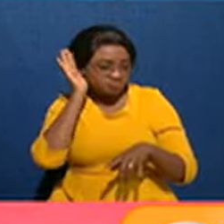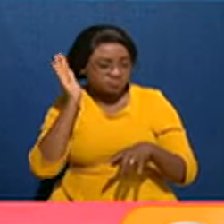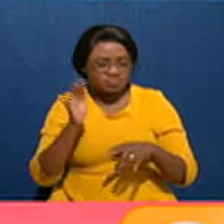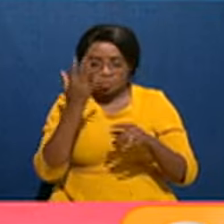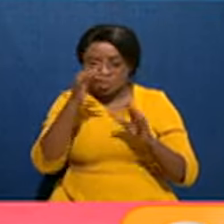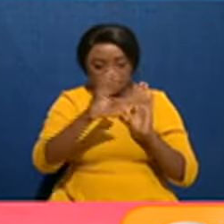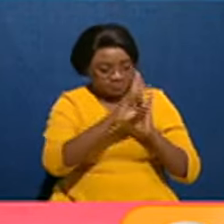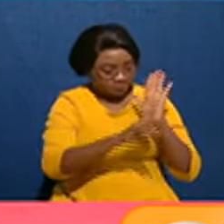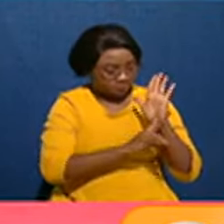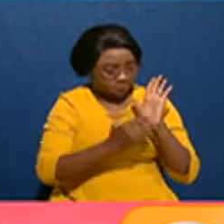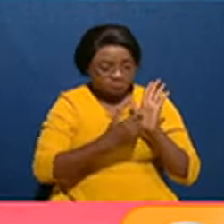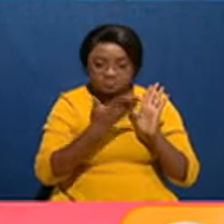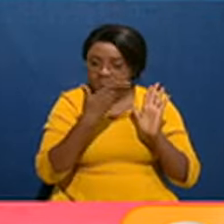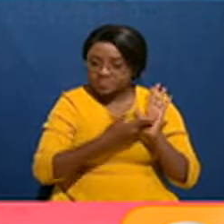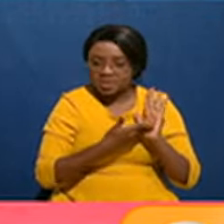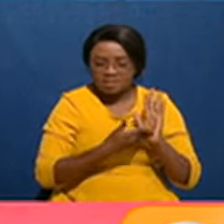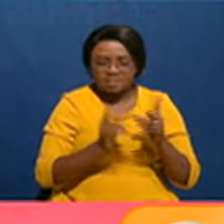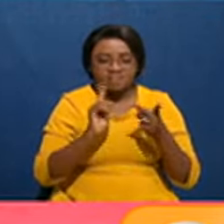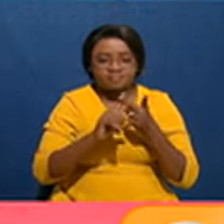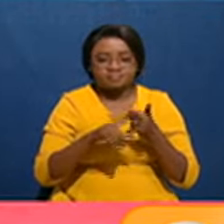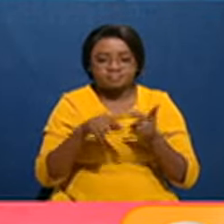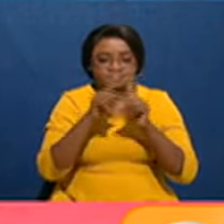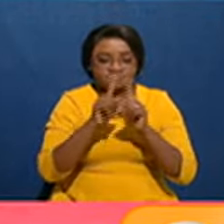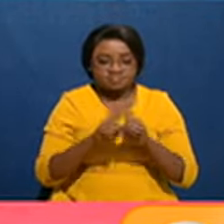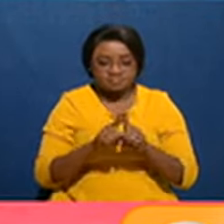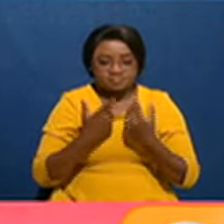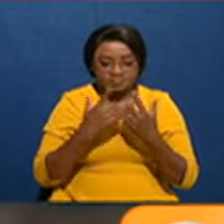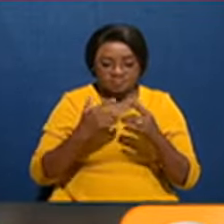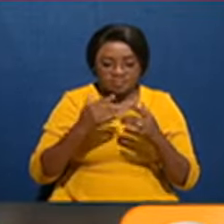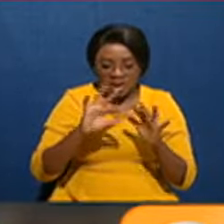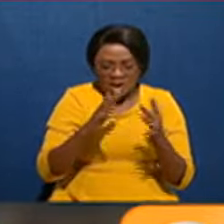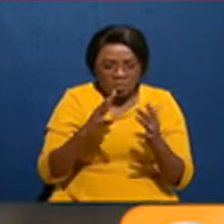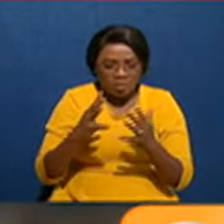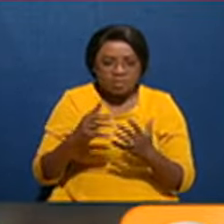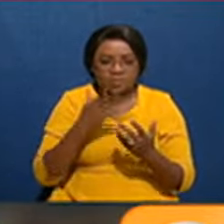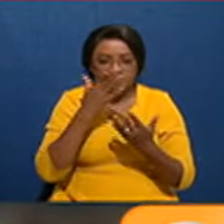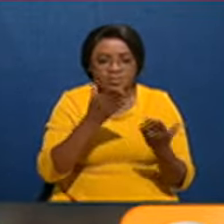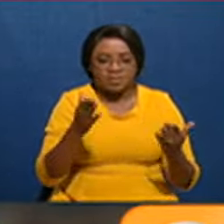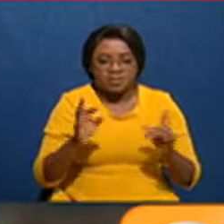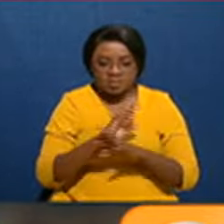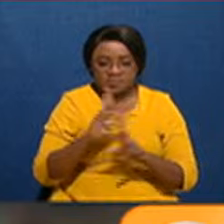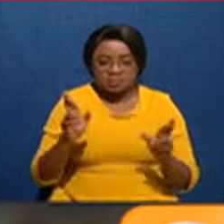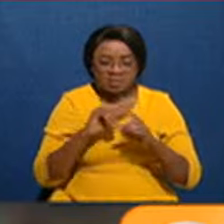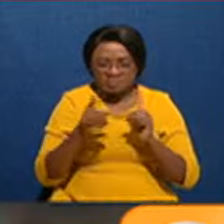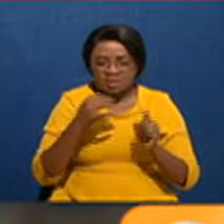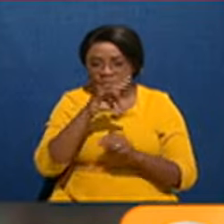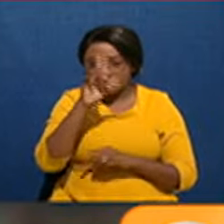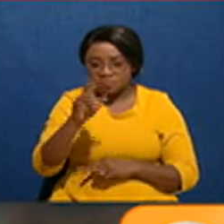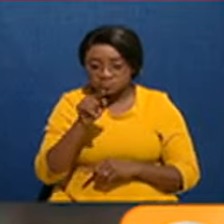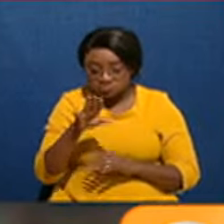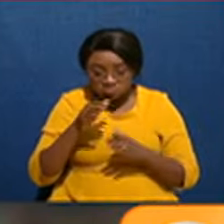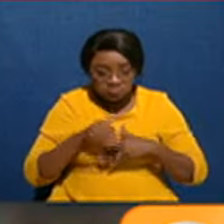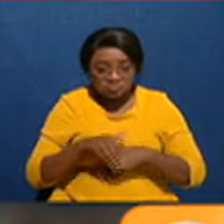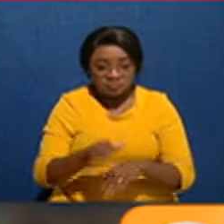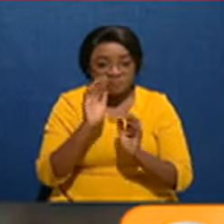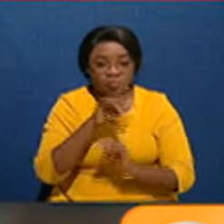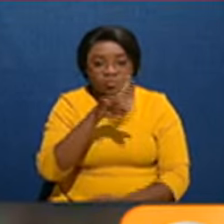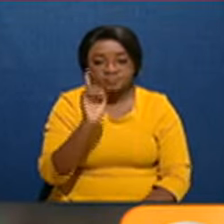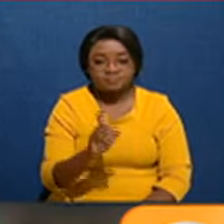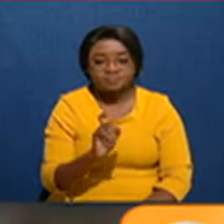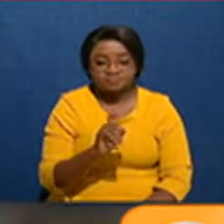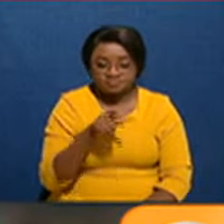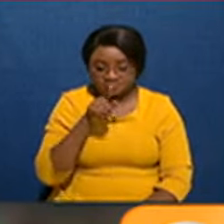The rules are there, the regulations are there, the building code is there, But is it being followed? Is there